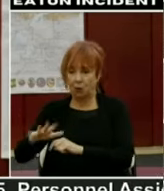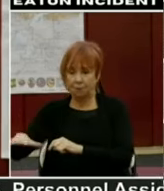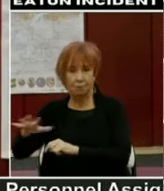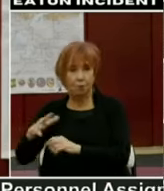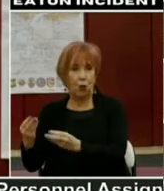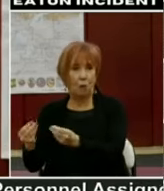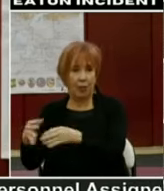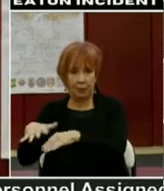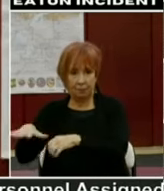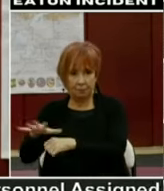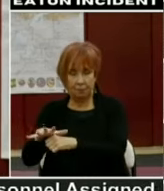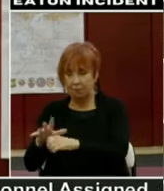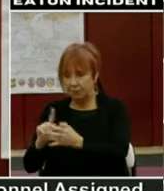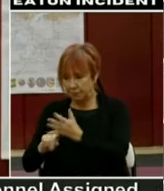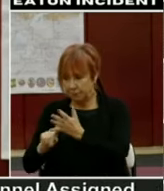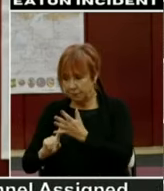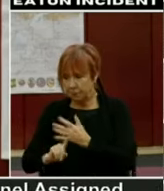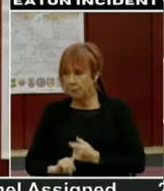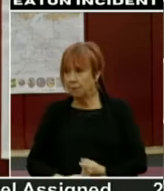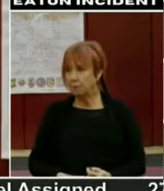property.